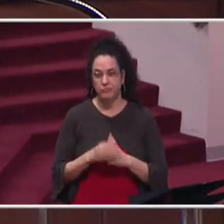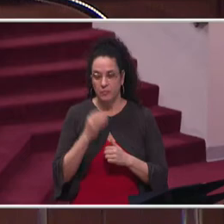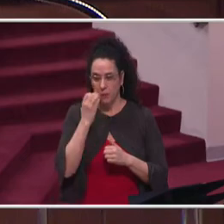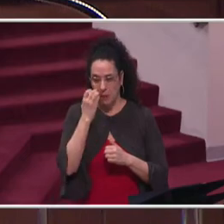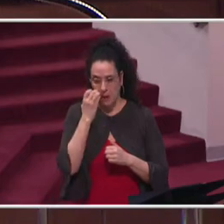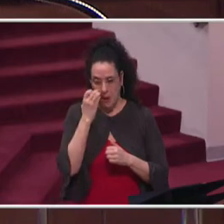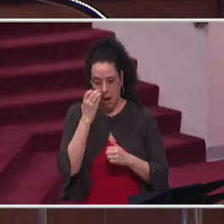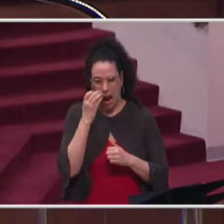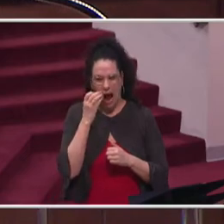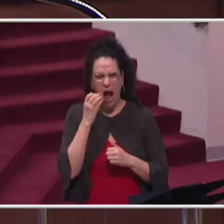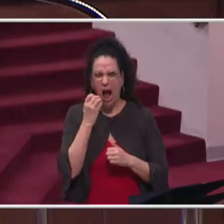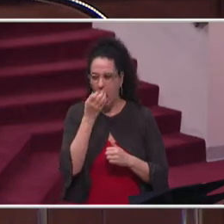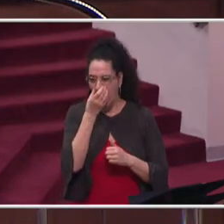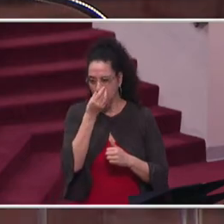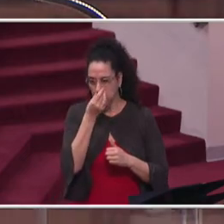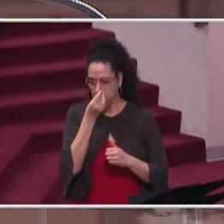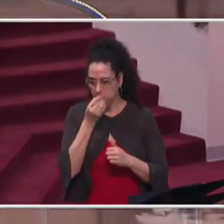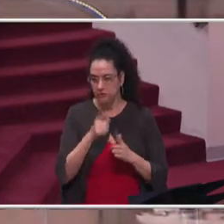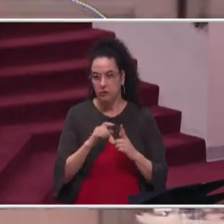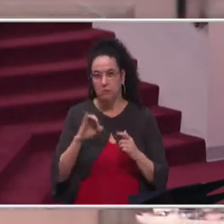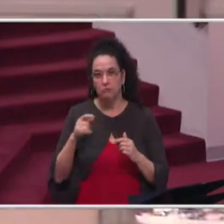John chapter 8